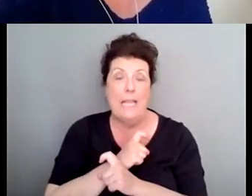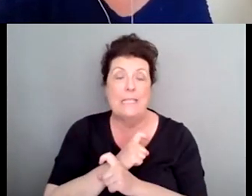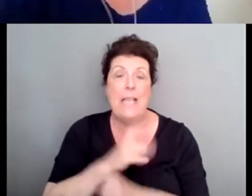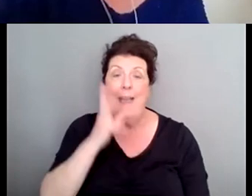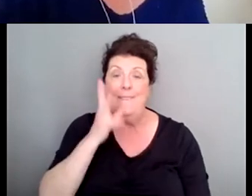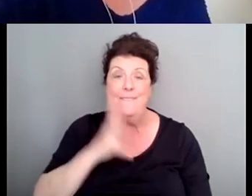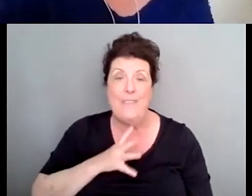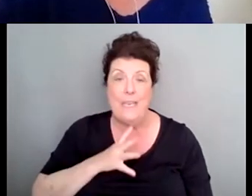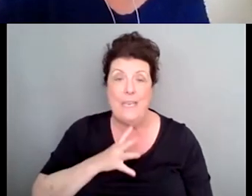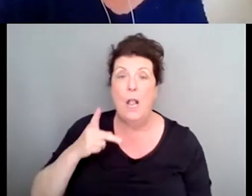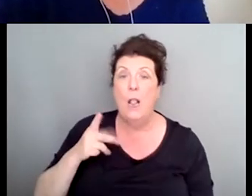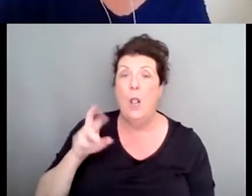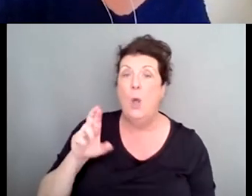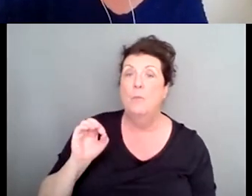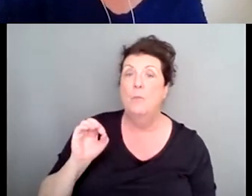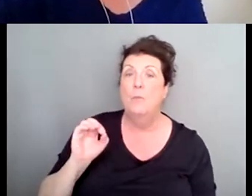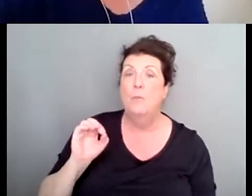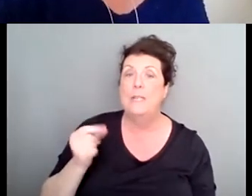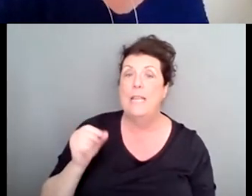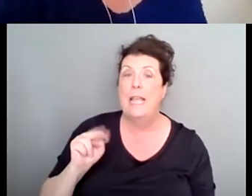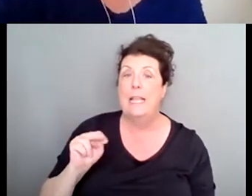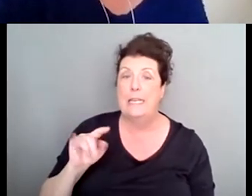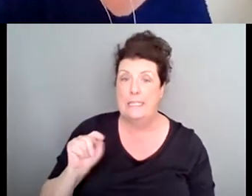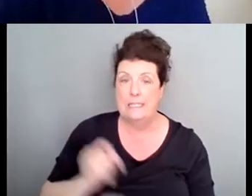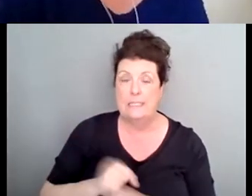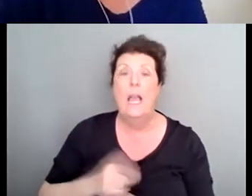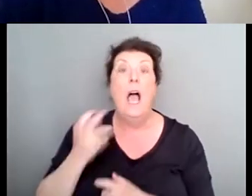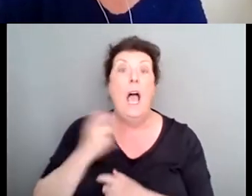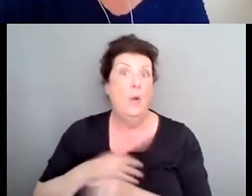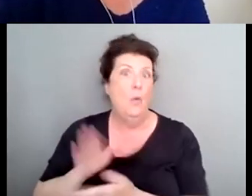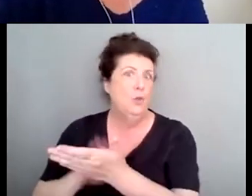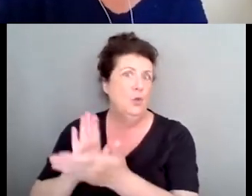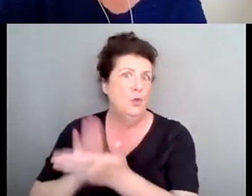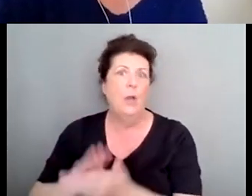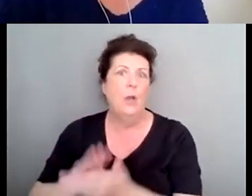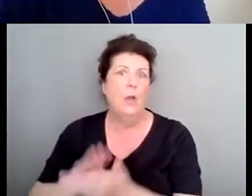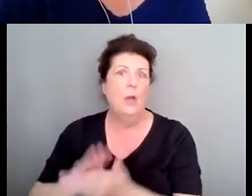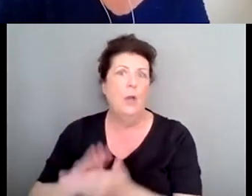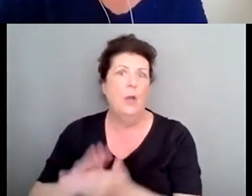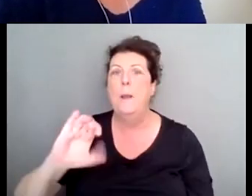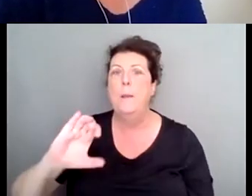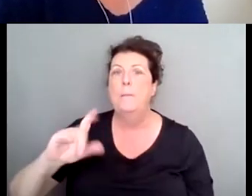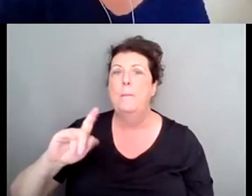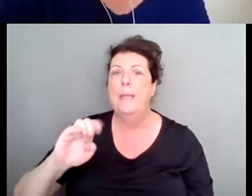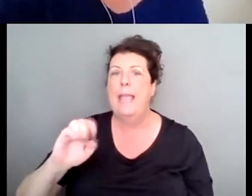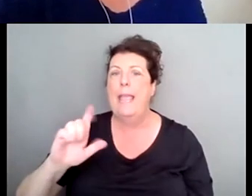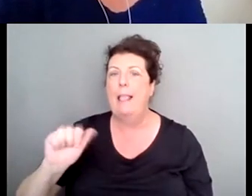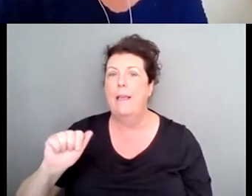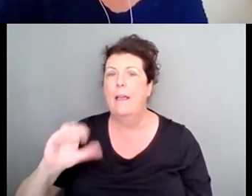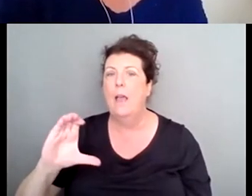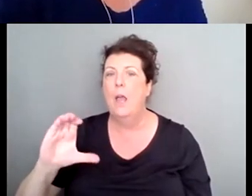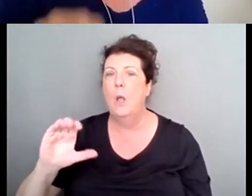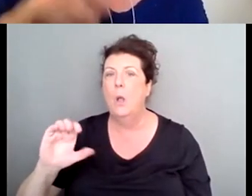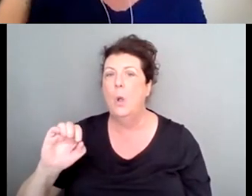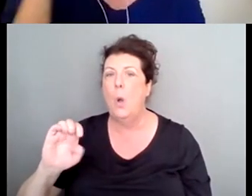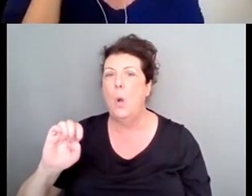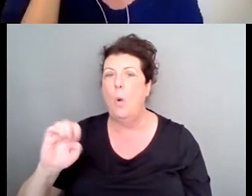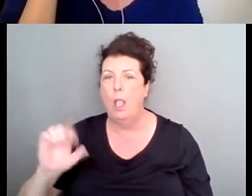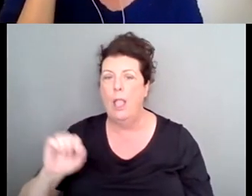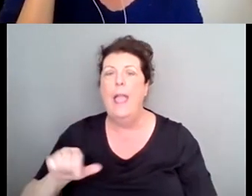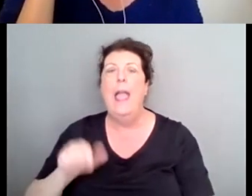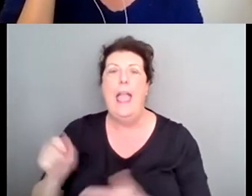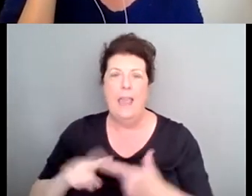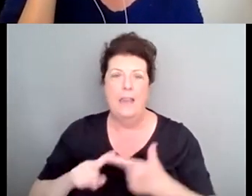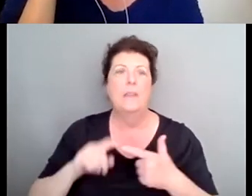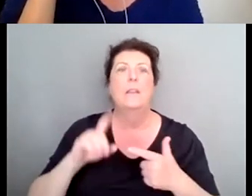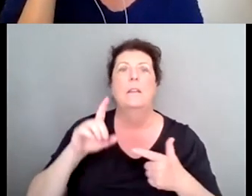shows this year. And I want to give a quick shout out to Michaela Cole and I May Destroy You and Scott Frank and The Queen's Gambit too. Um, cause every show nominated in this